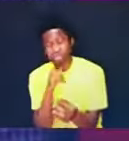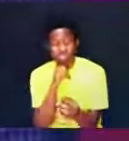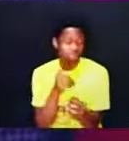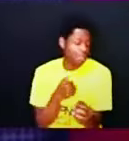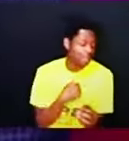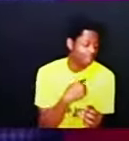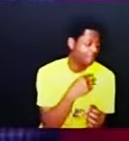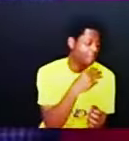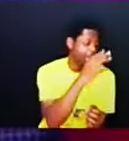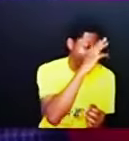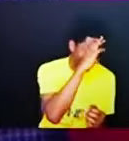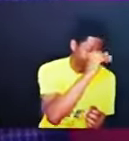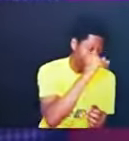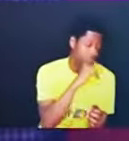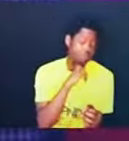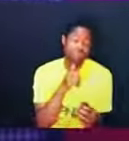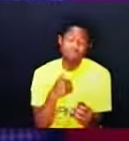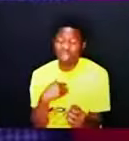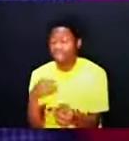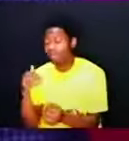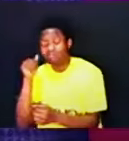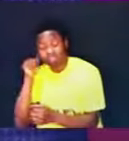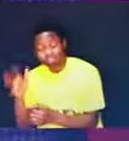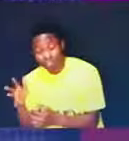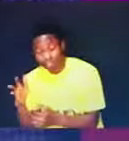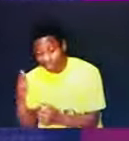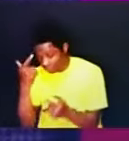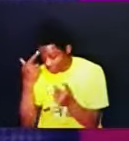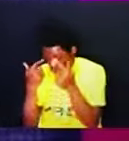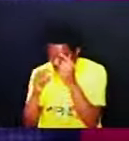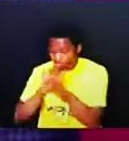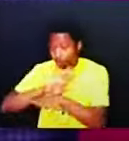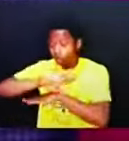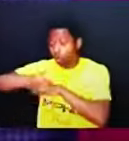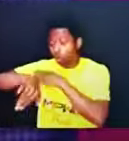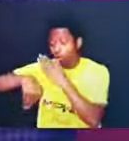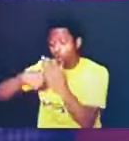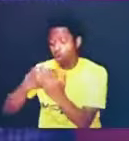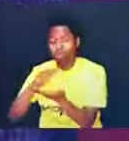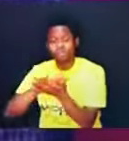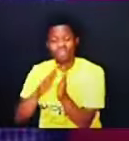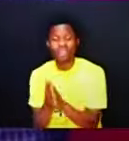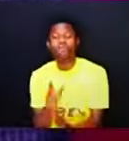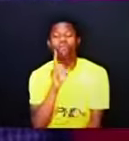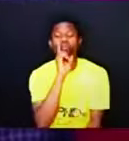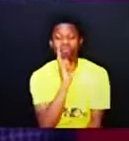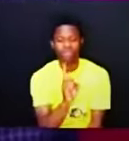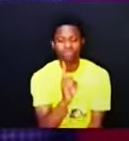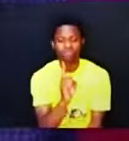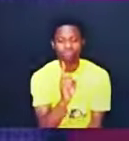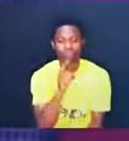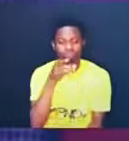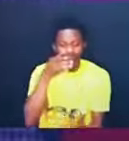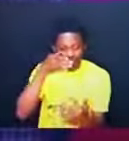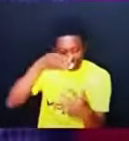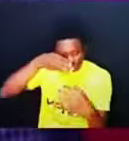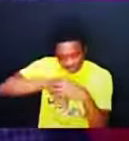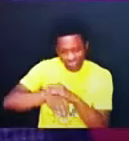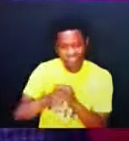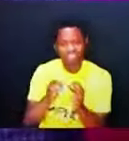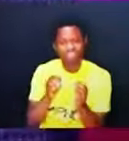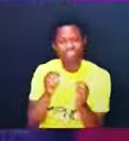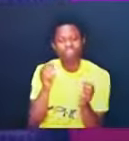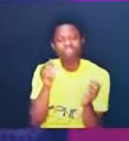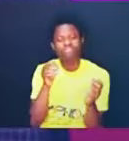and female, for you are all one in Christ Jesus. You deni ana heleni niho